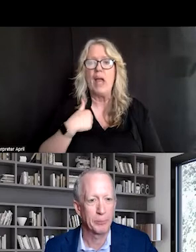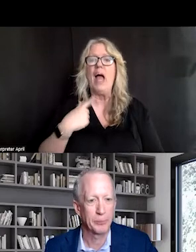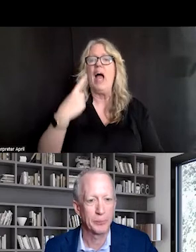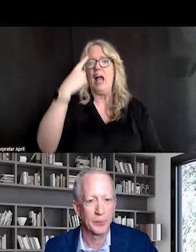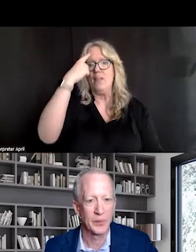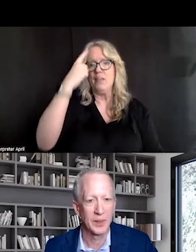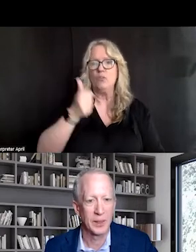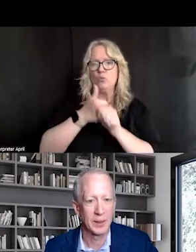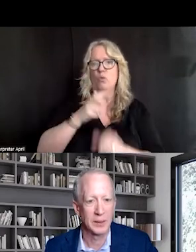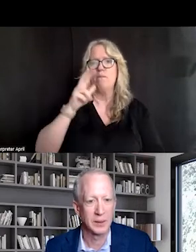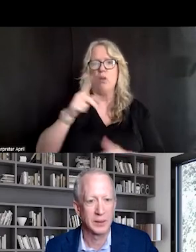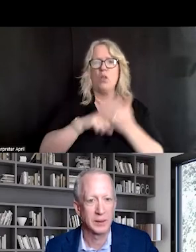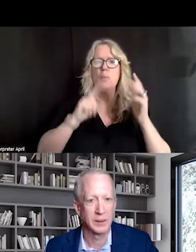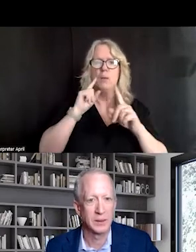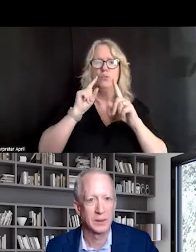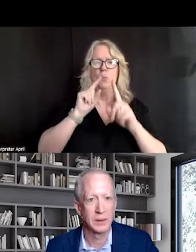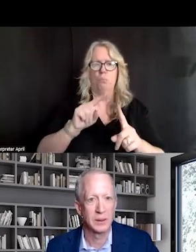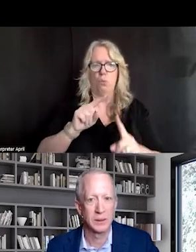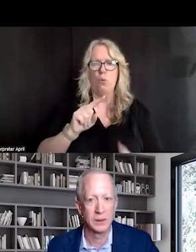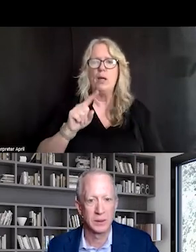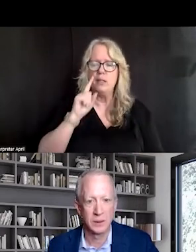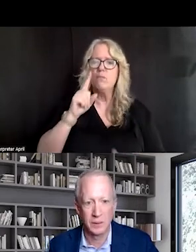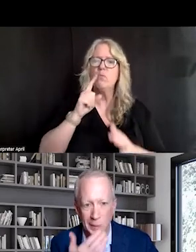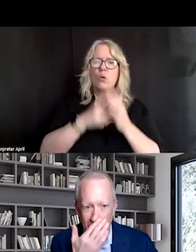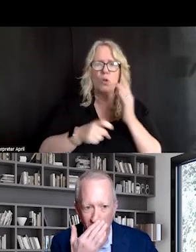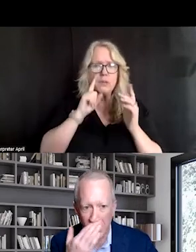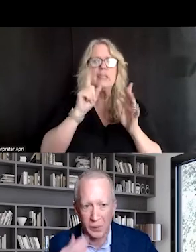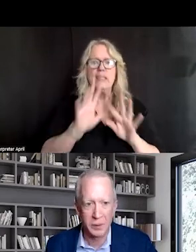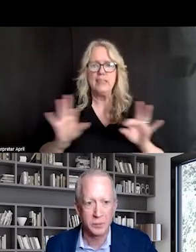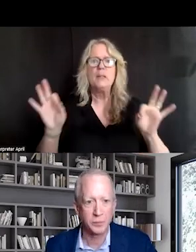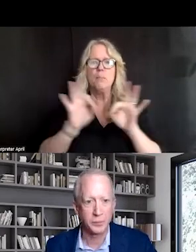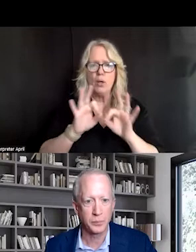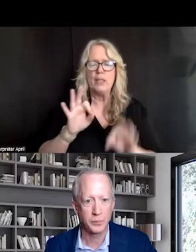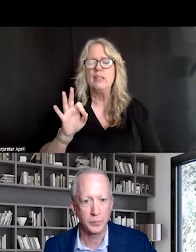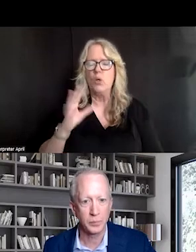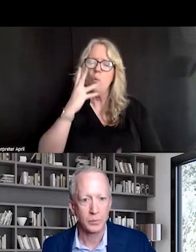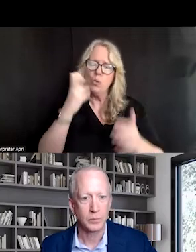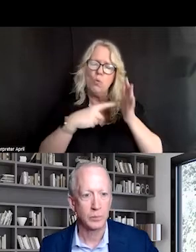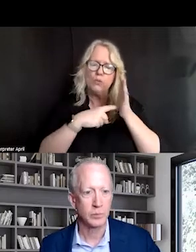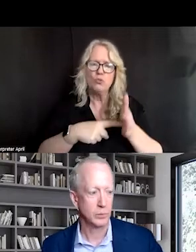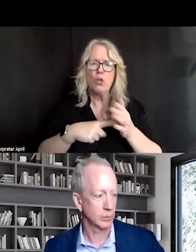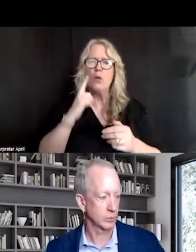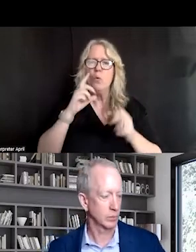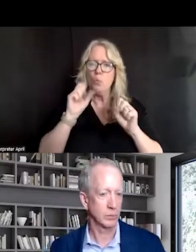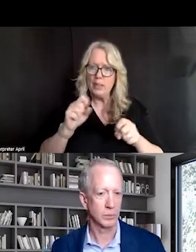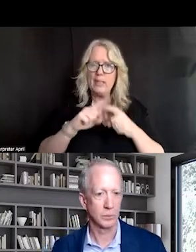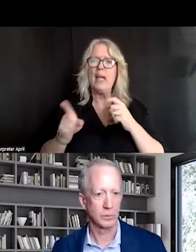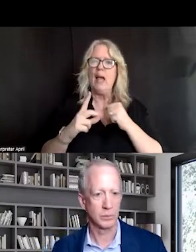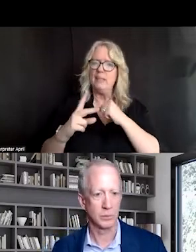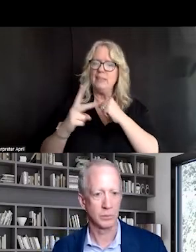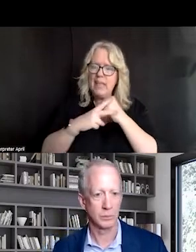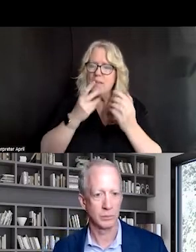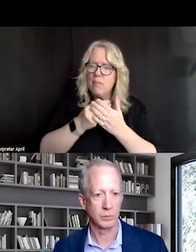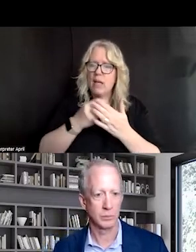to follow up on your point, David, about, cost is an important factor, and we do want to show that we can save money, or we can at